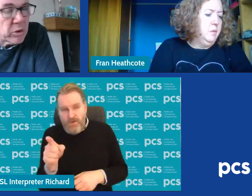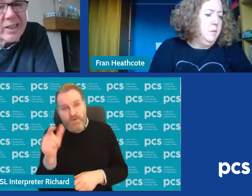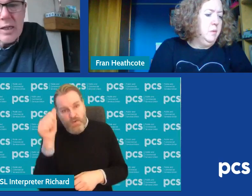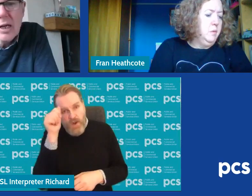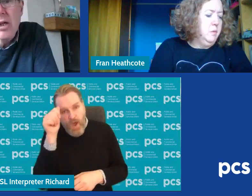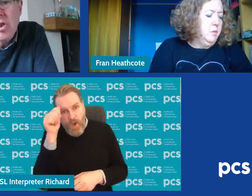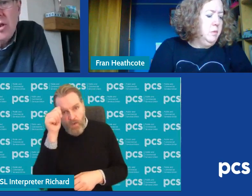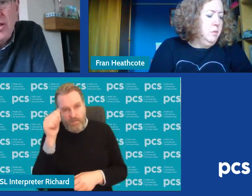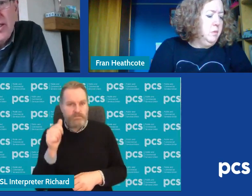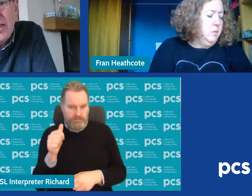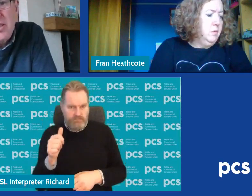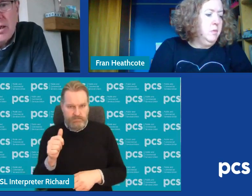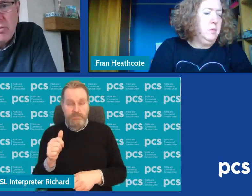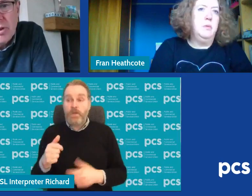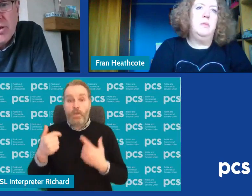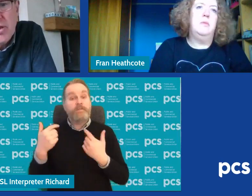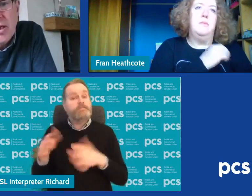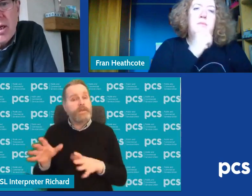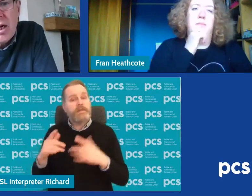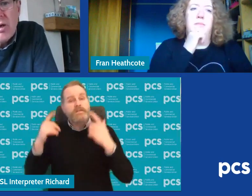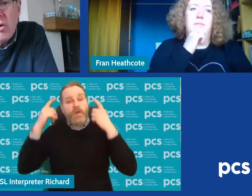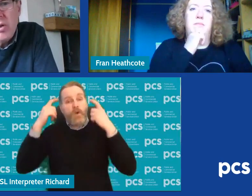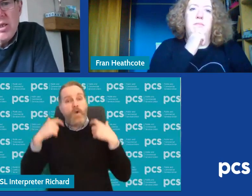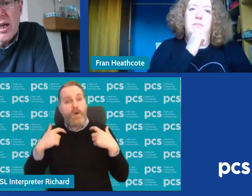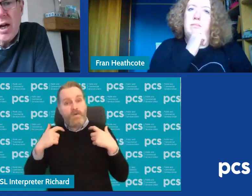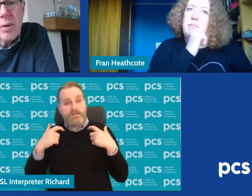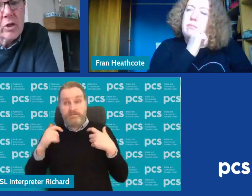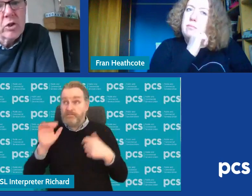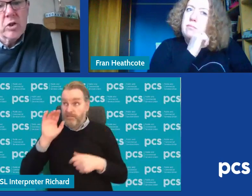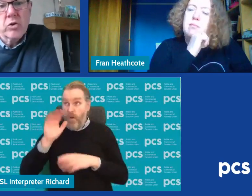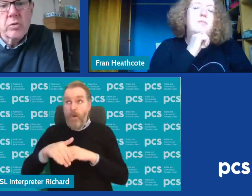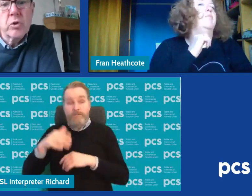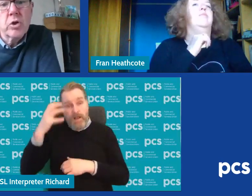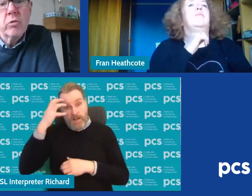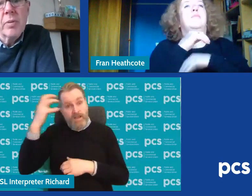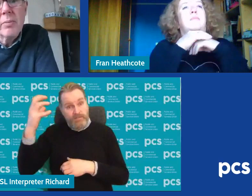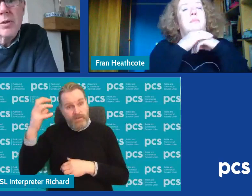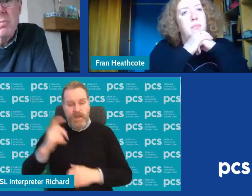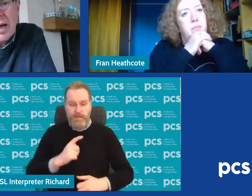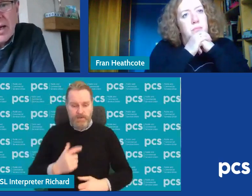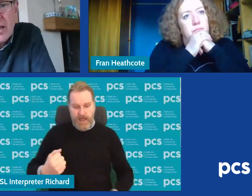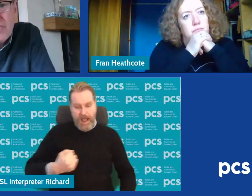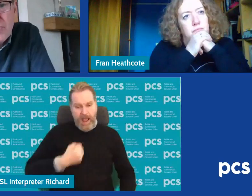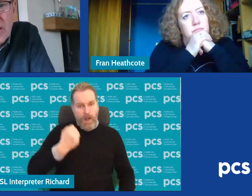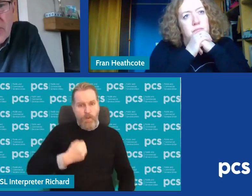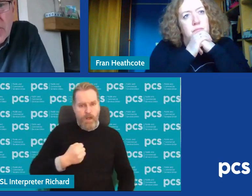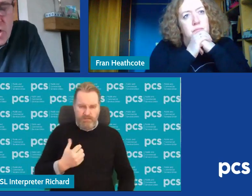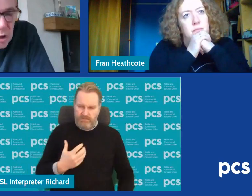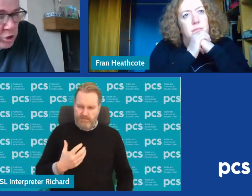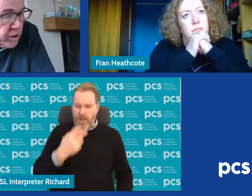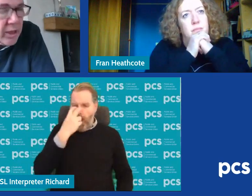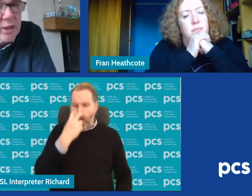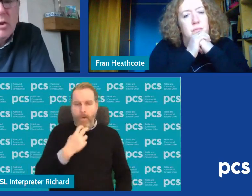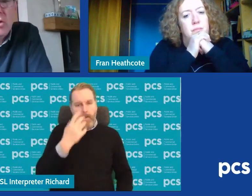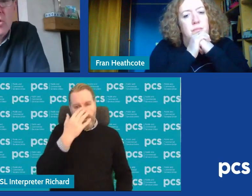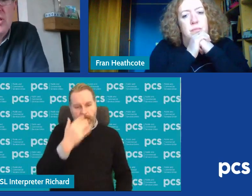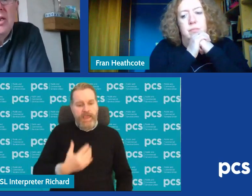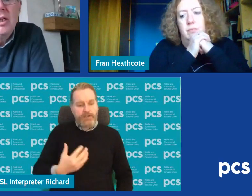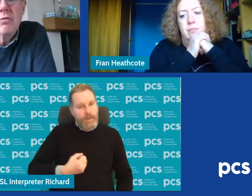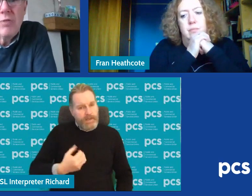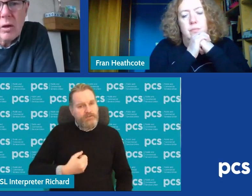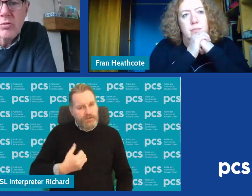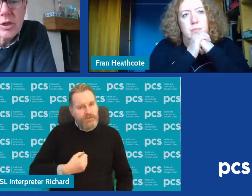campaign, we took legal action against the government in order to get our pensions contribution overpayments back. And the judge in the High